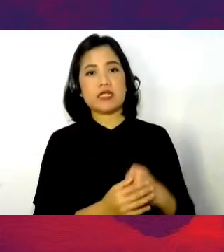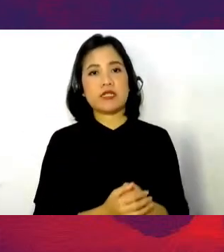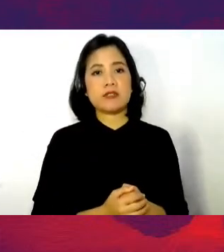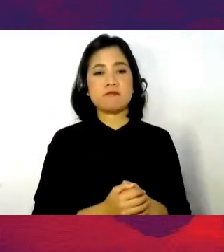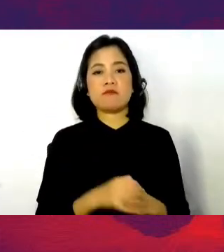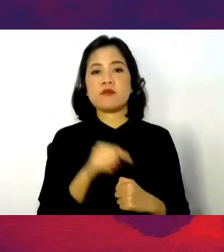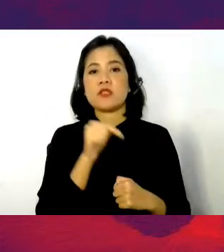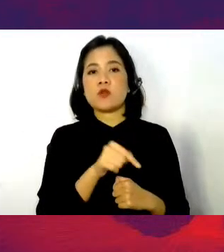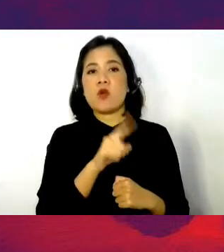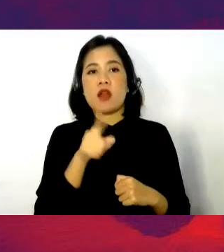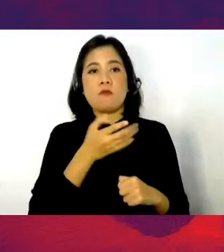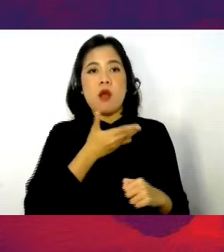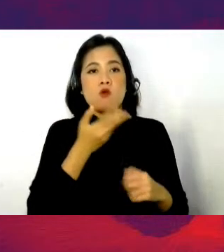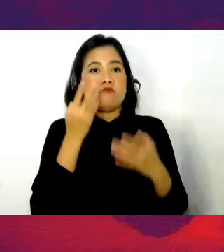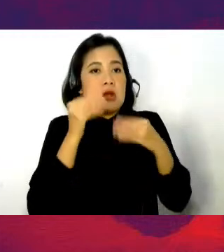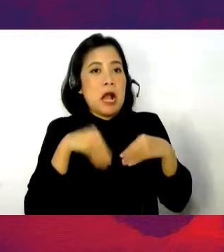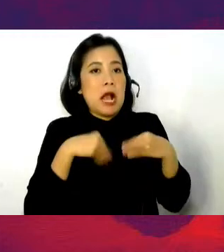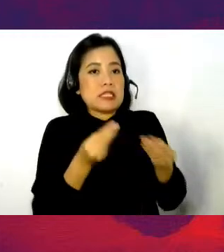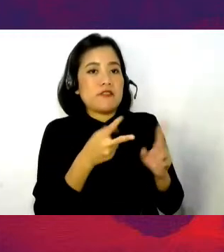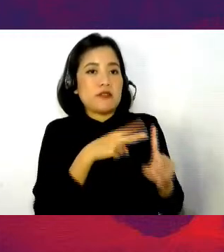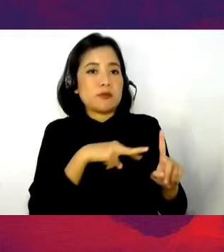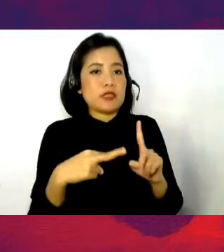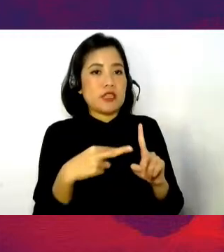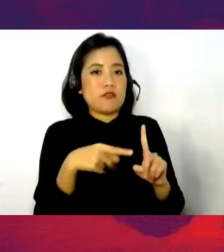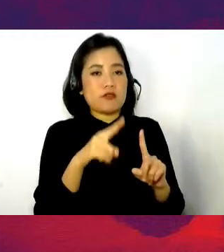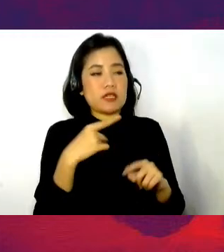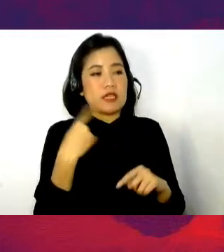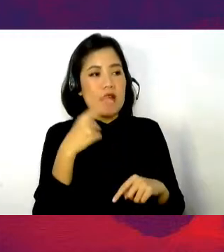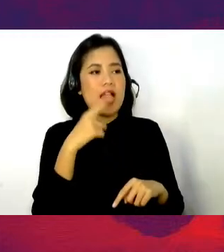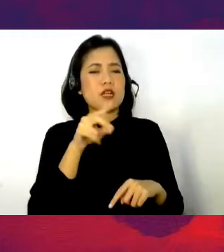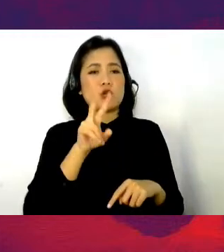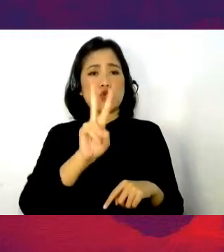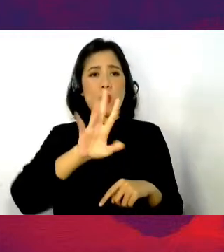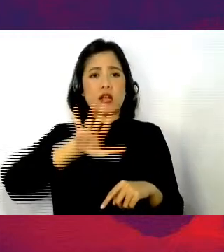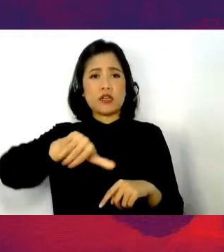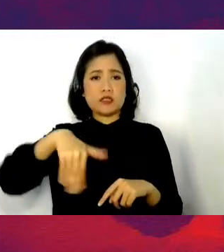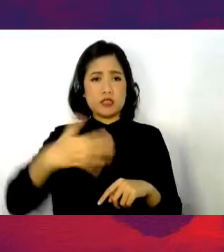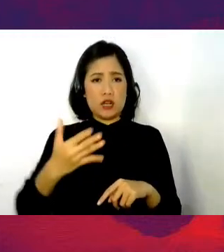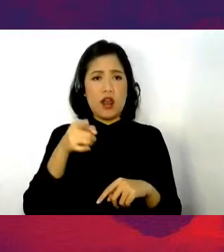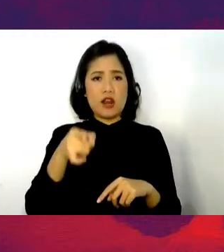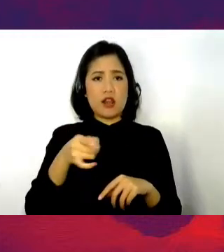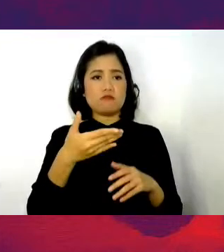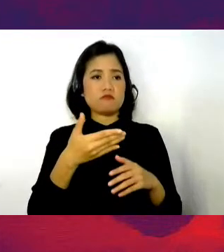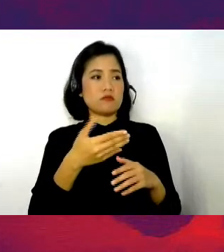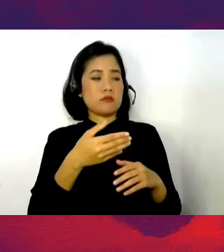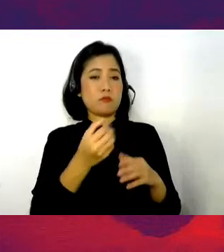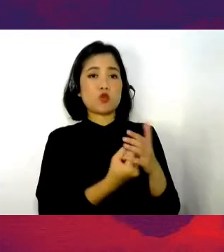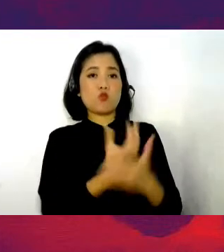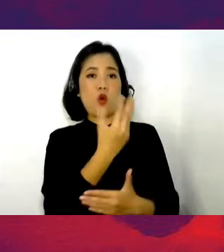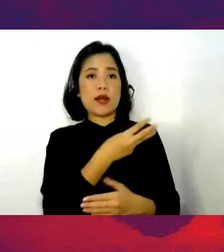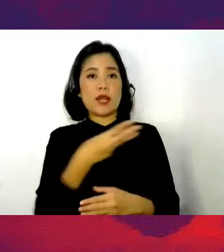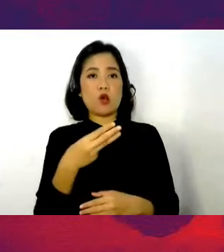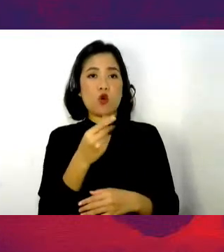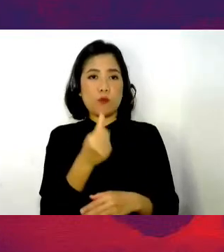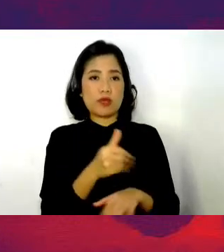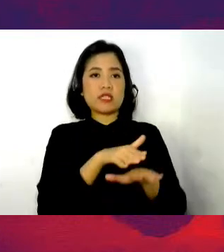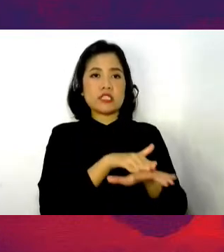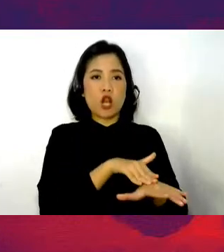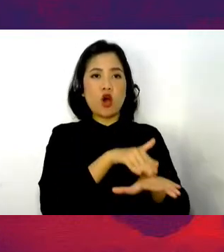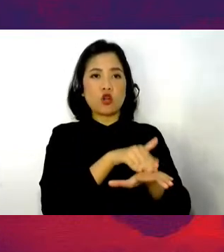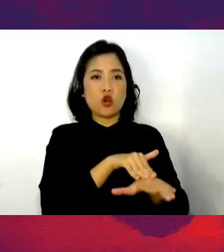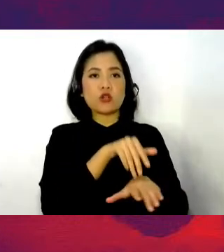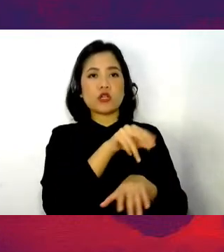give you perspective, we were facing 2 years of slowed down economic growth, a negative growth in 2020, and